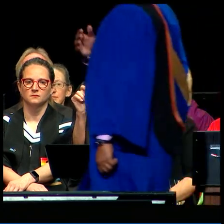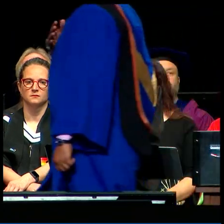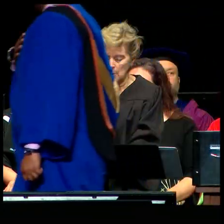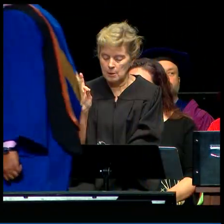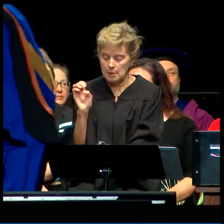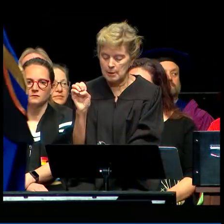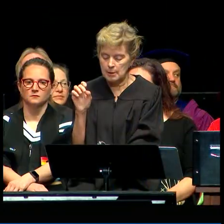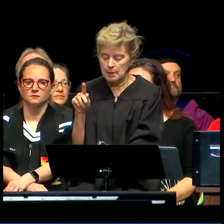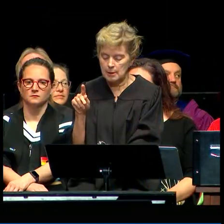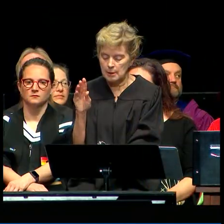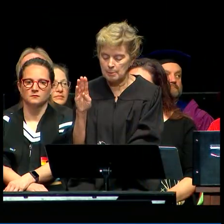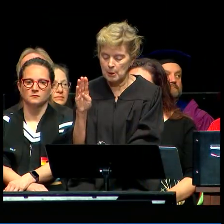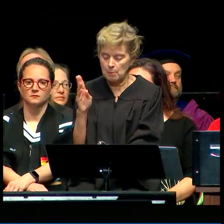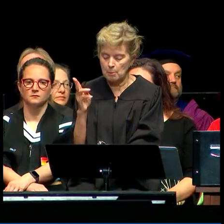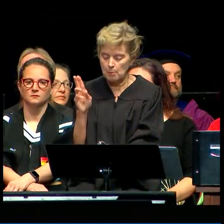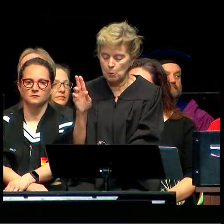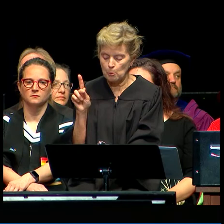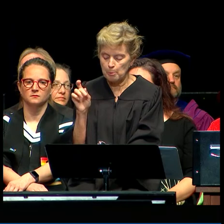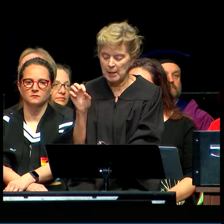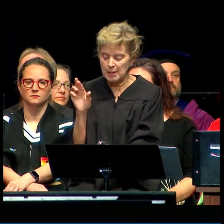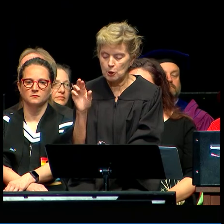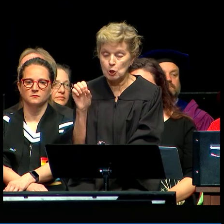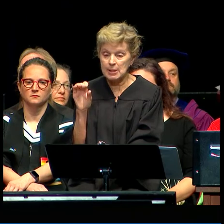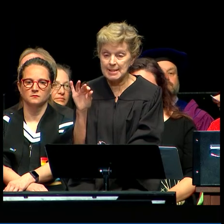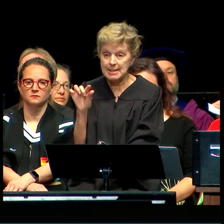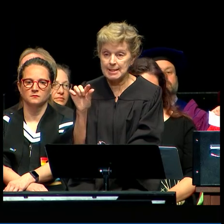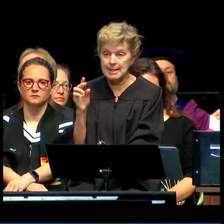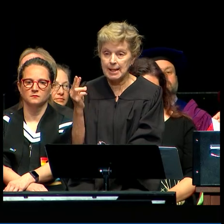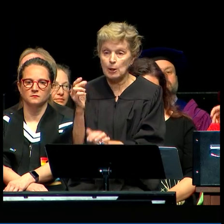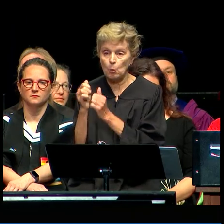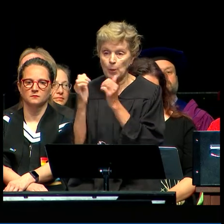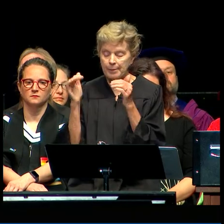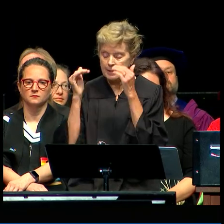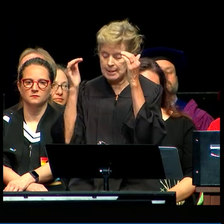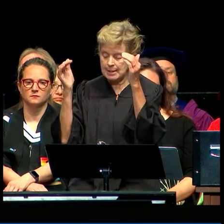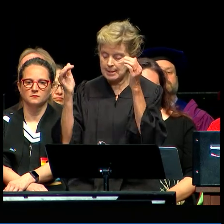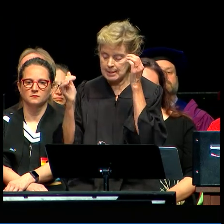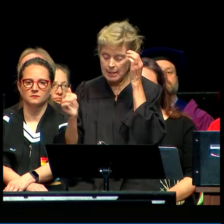Deep Bhupinder Singh, with distinction.